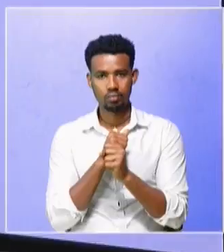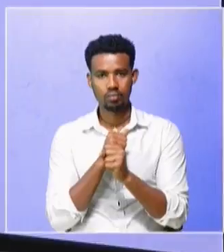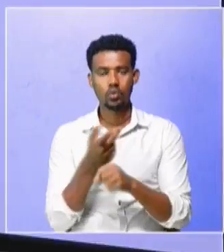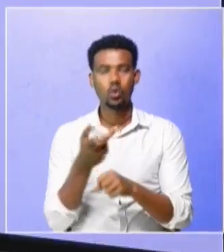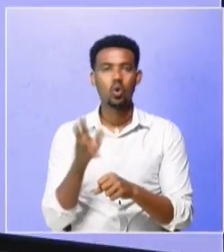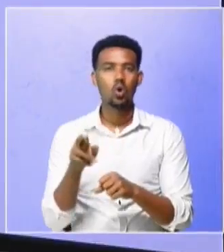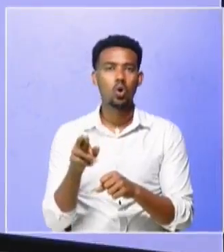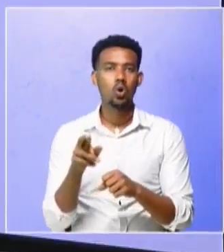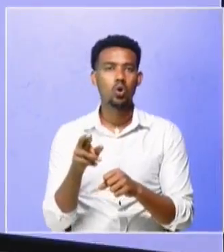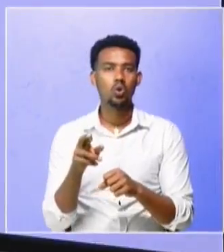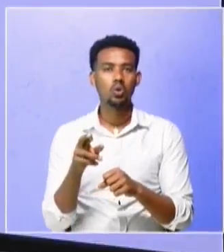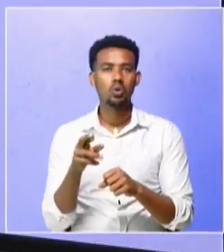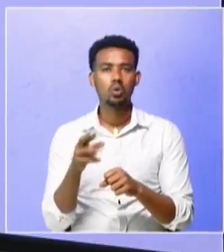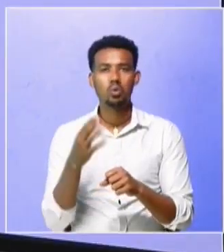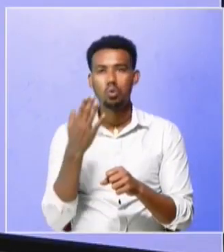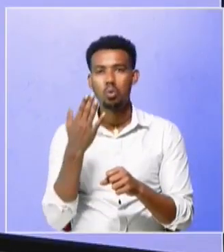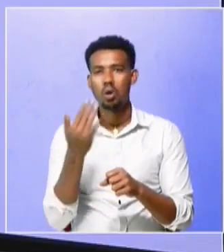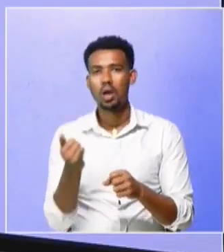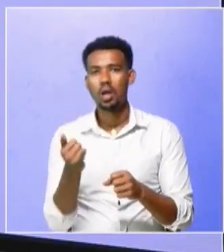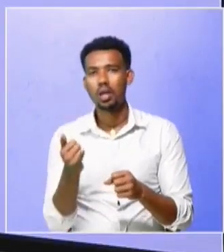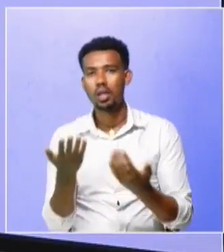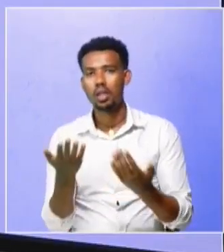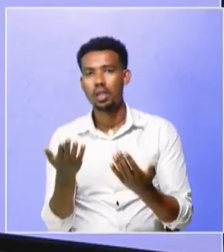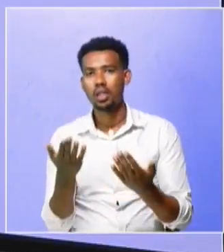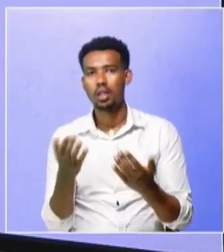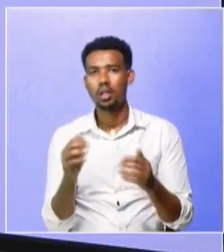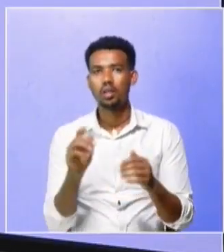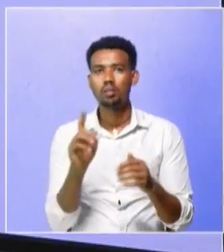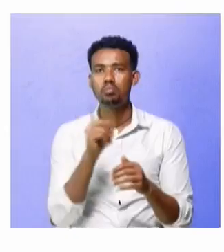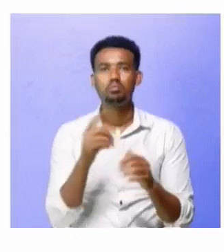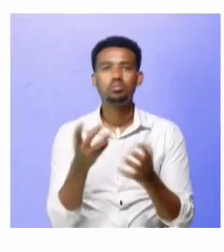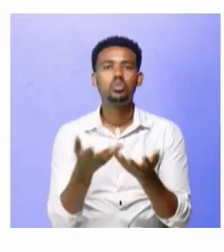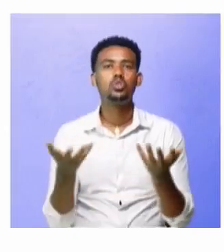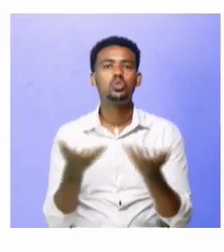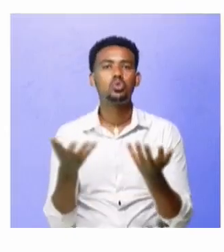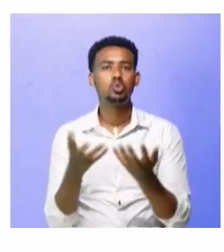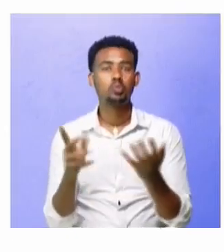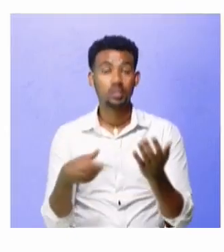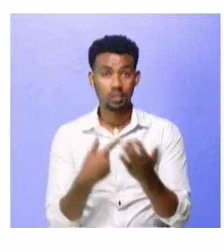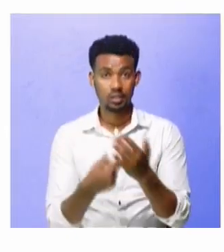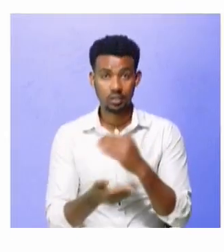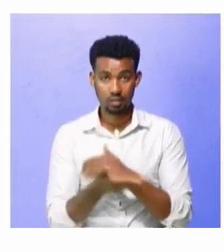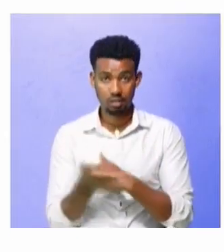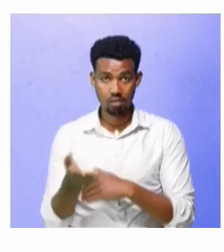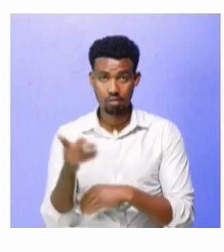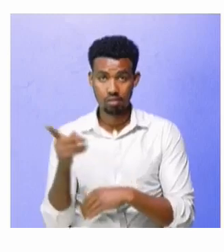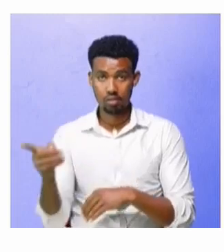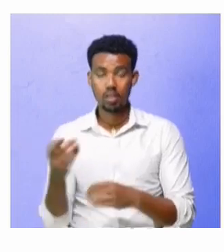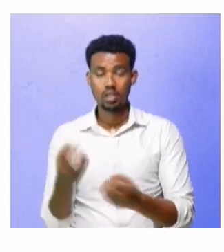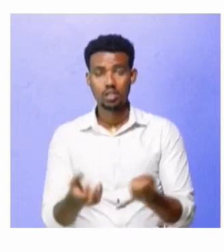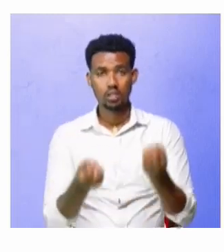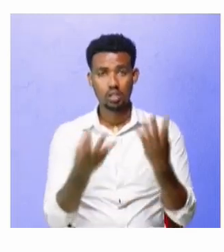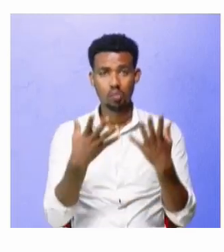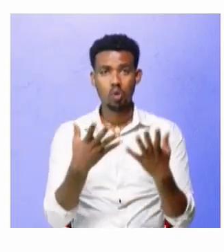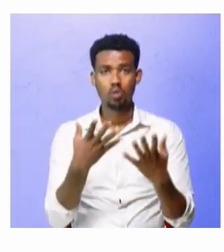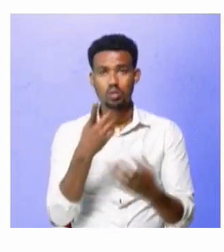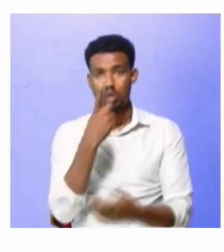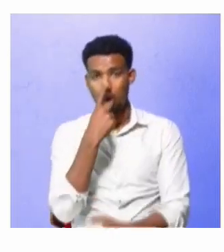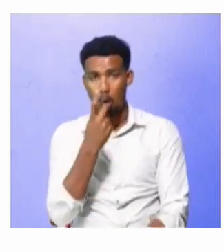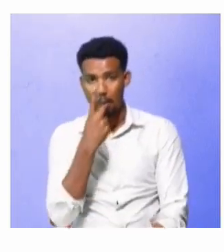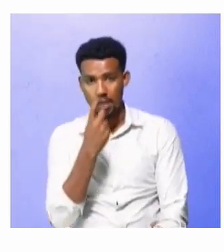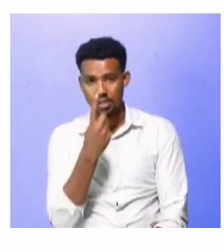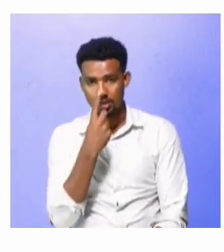or in what manner or with what instrument in this case. For example, the most common